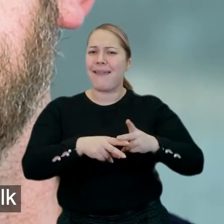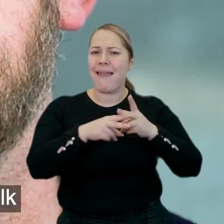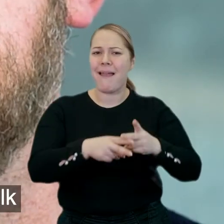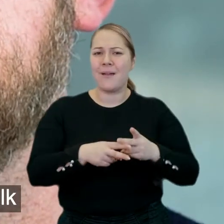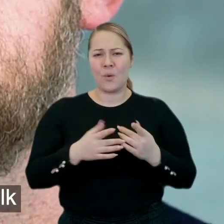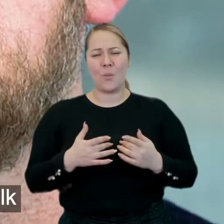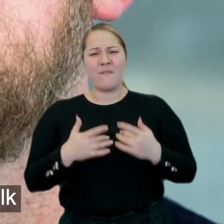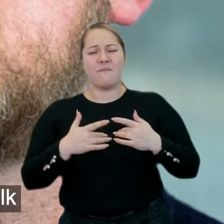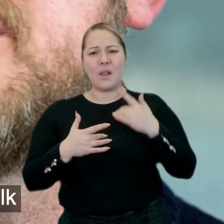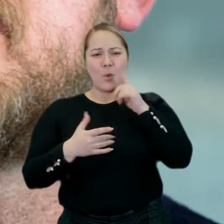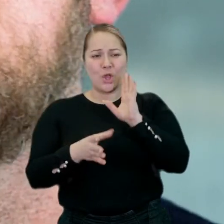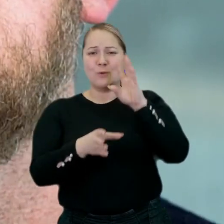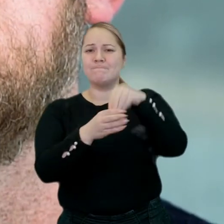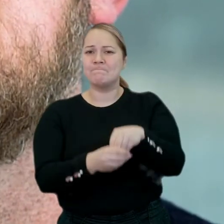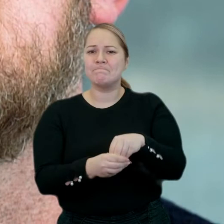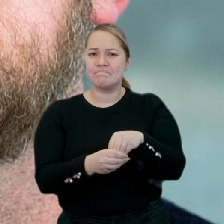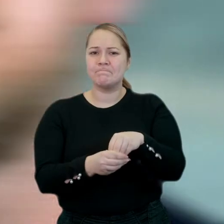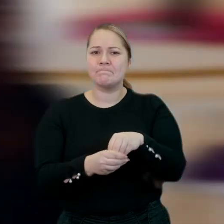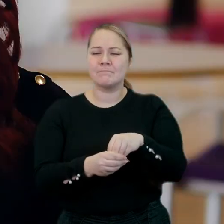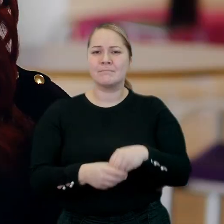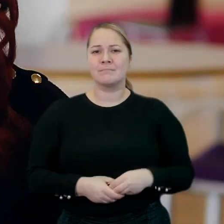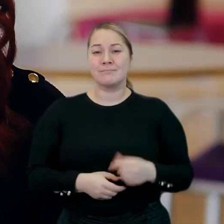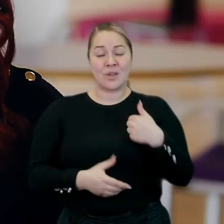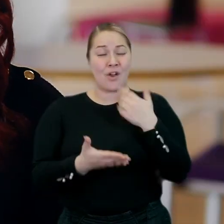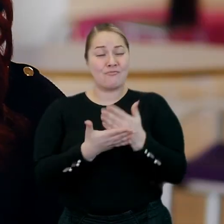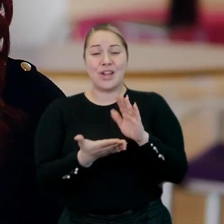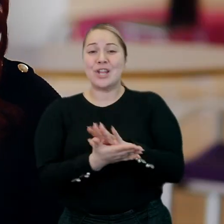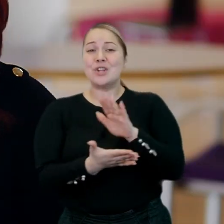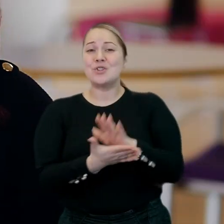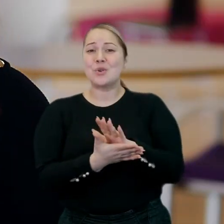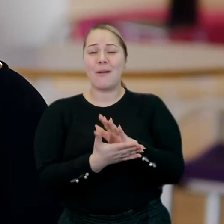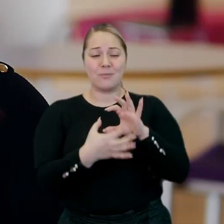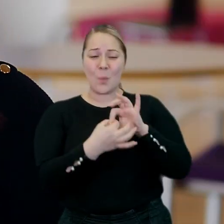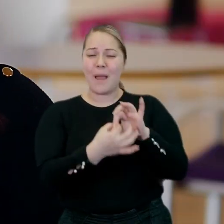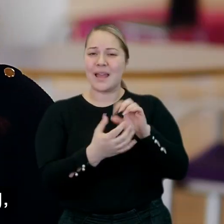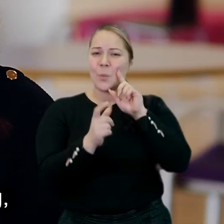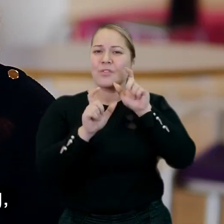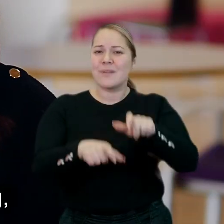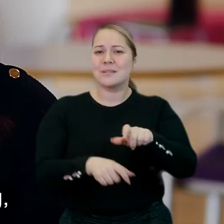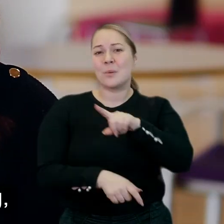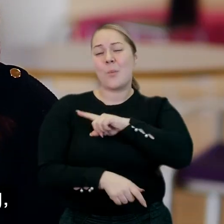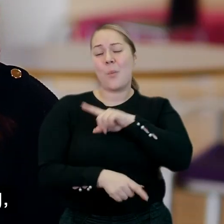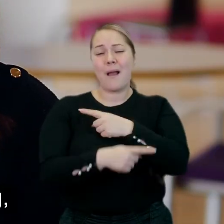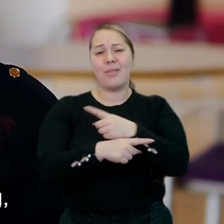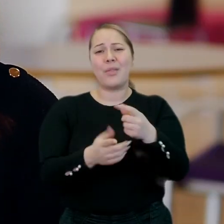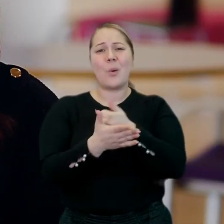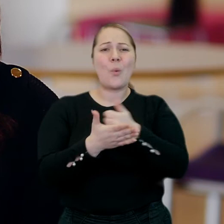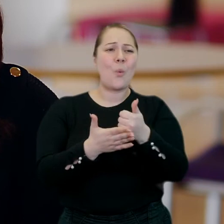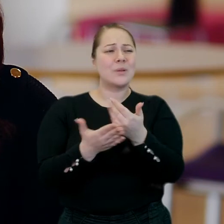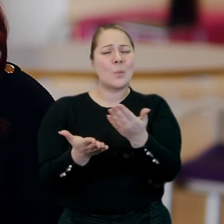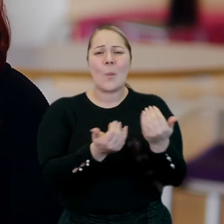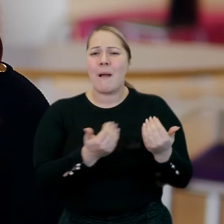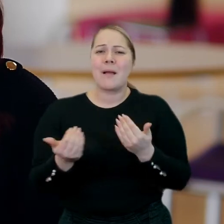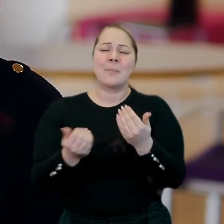You feel that from the moment you walk into this building, for example. But I also really enjoy working with the residents because they're always so welcoming. They